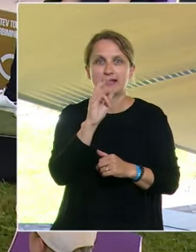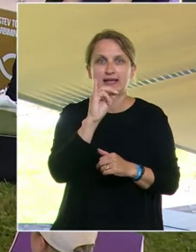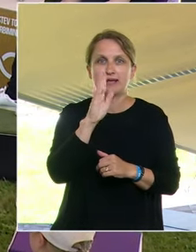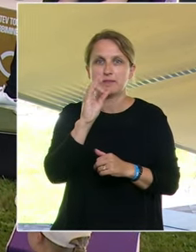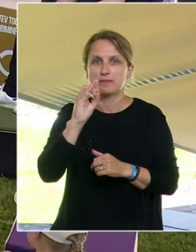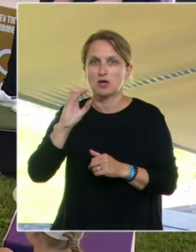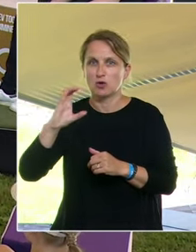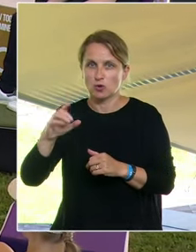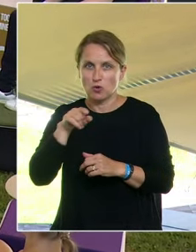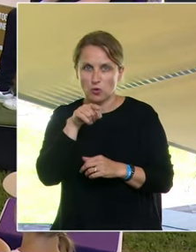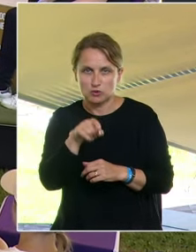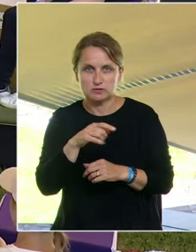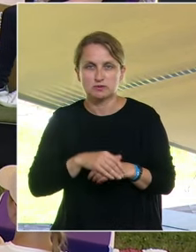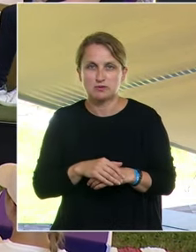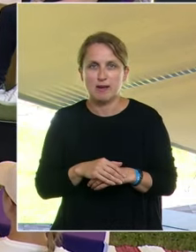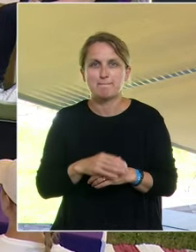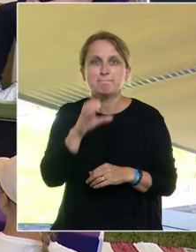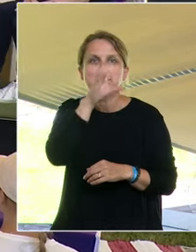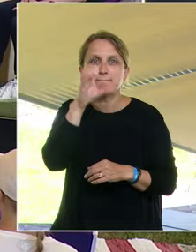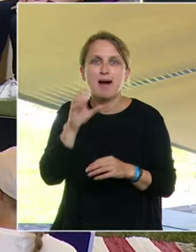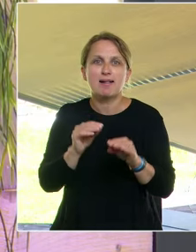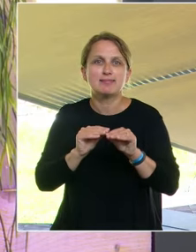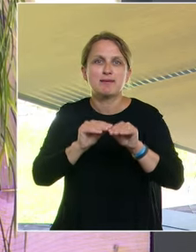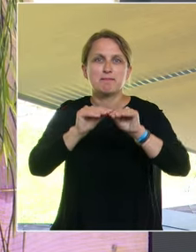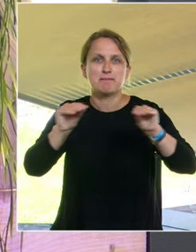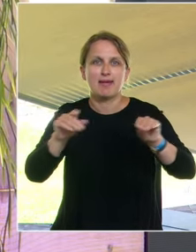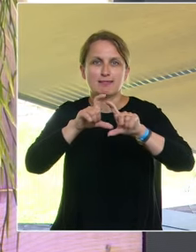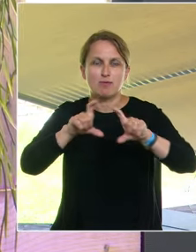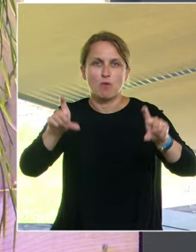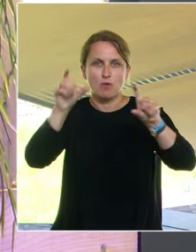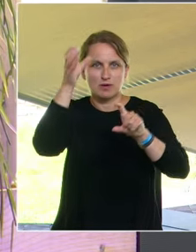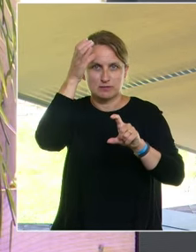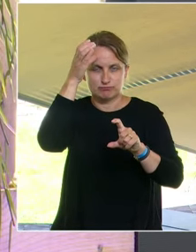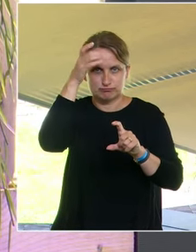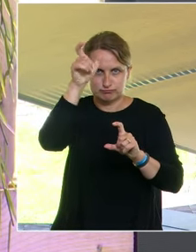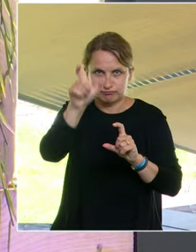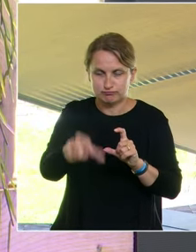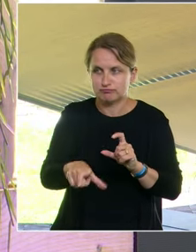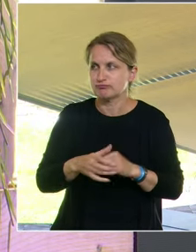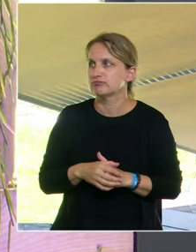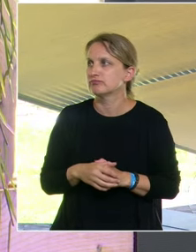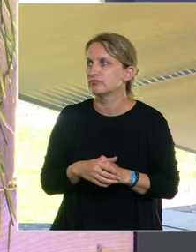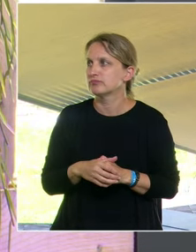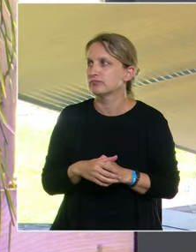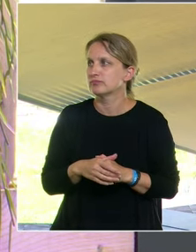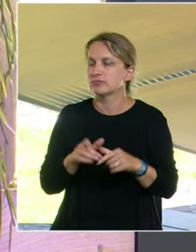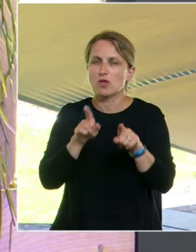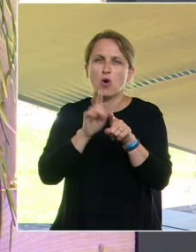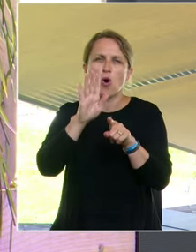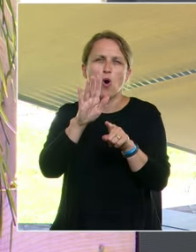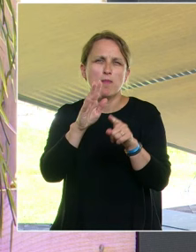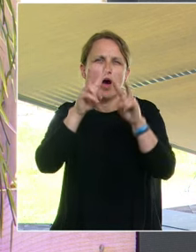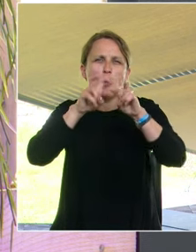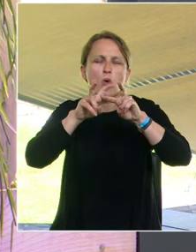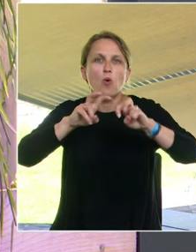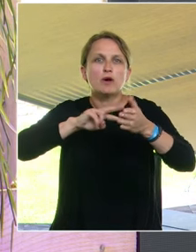Tallinn University. He holds a PhD from London School of Economics and Political Science. And his ongoing research